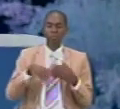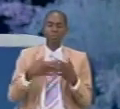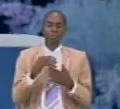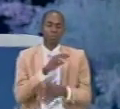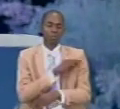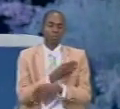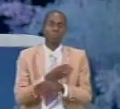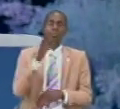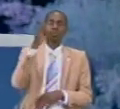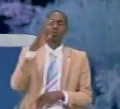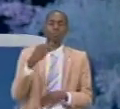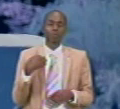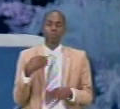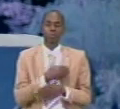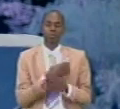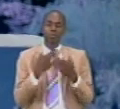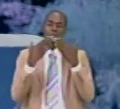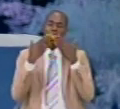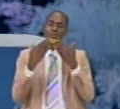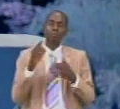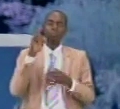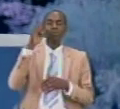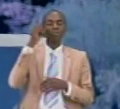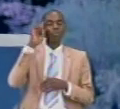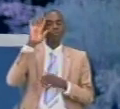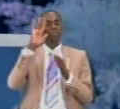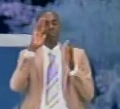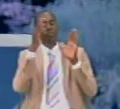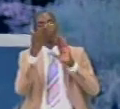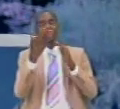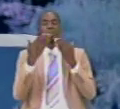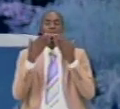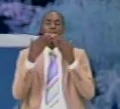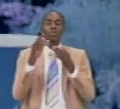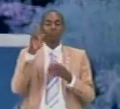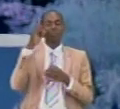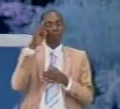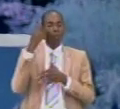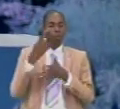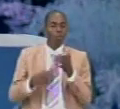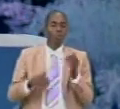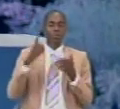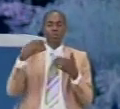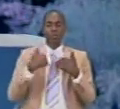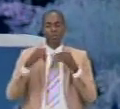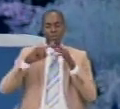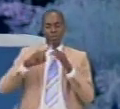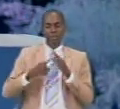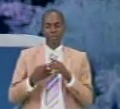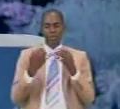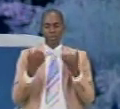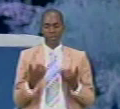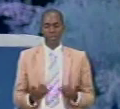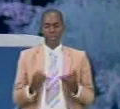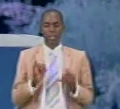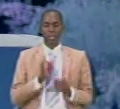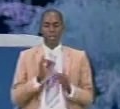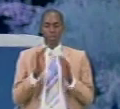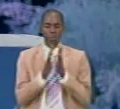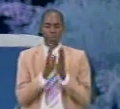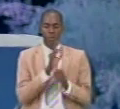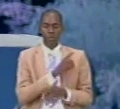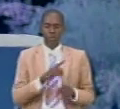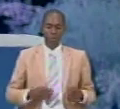we thank you for your presence thank you for what you have started already I pray O Lord this